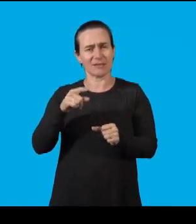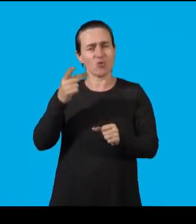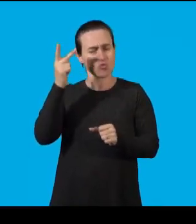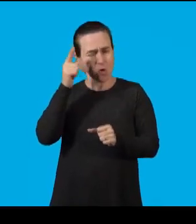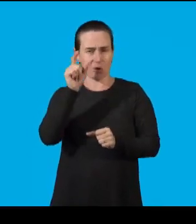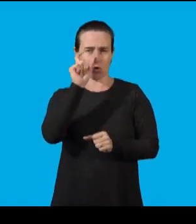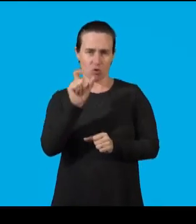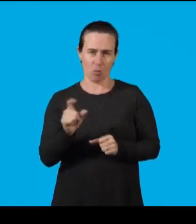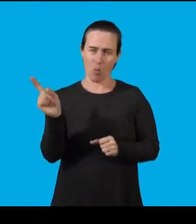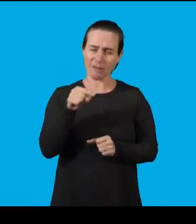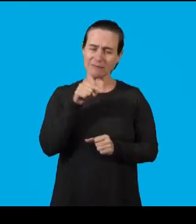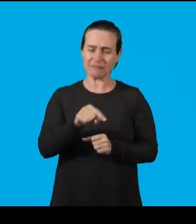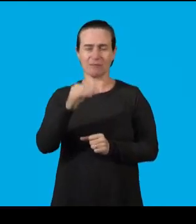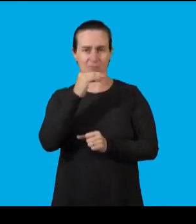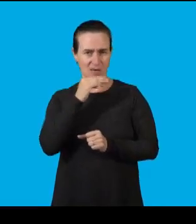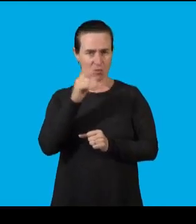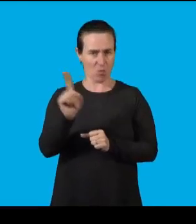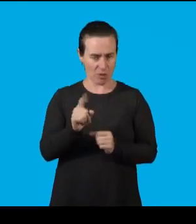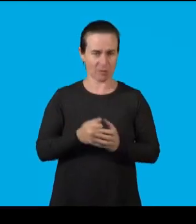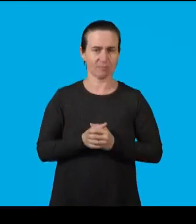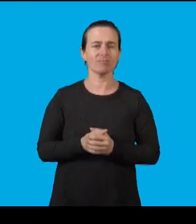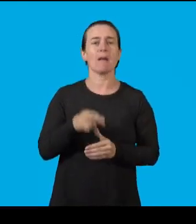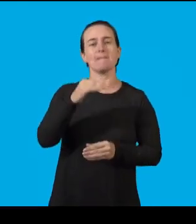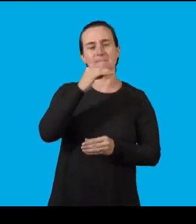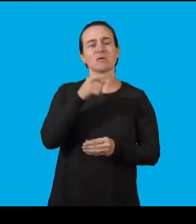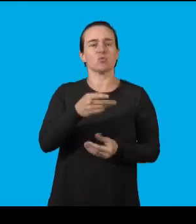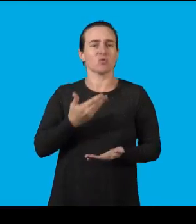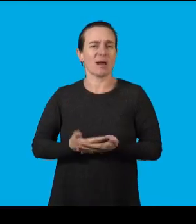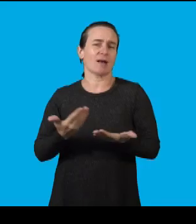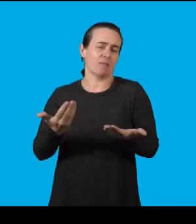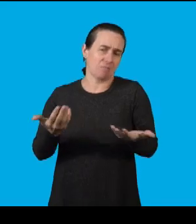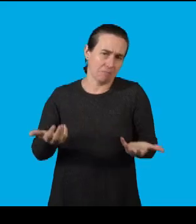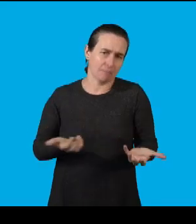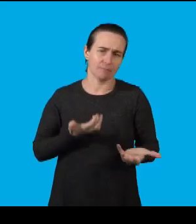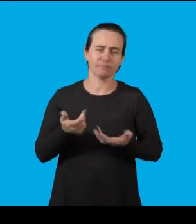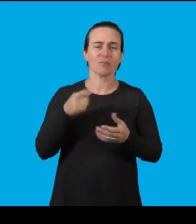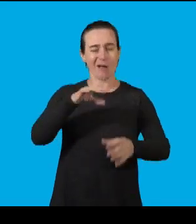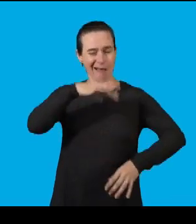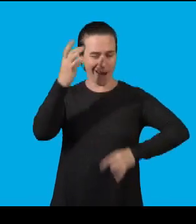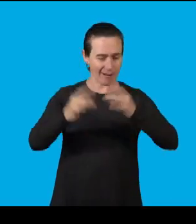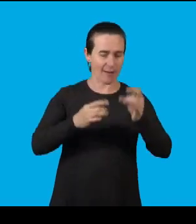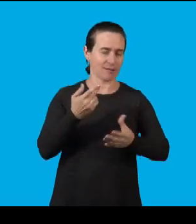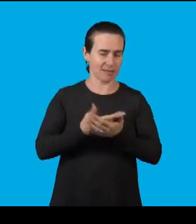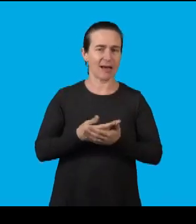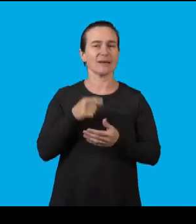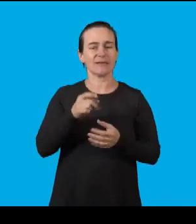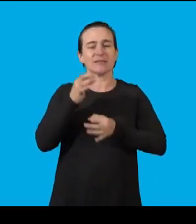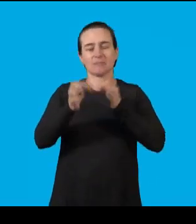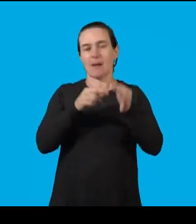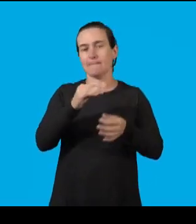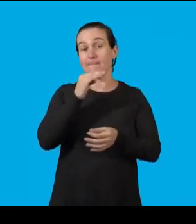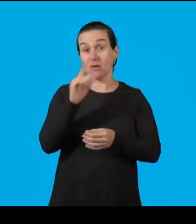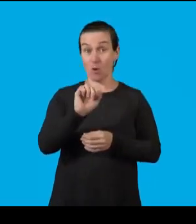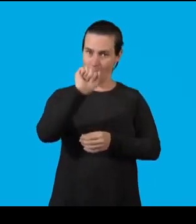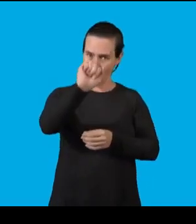you know what they are and what they mean, so that you can be able to analyze them and